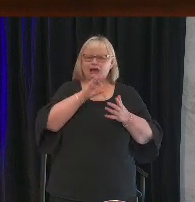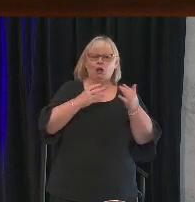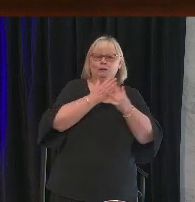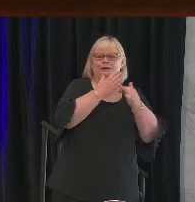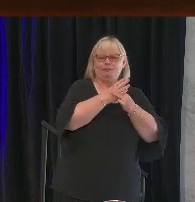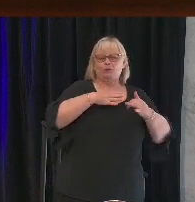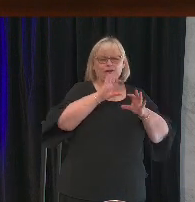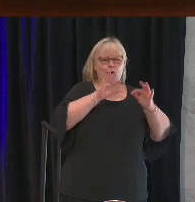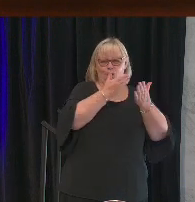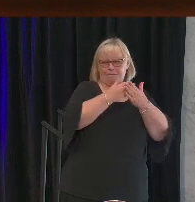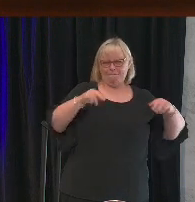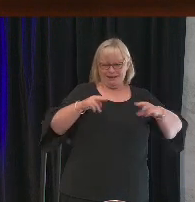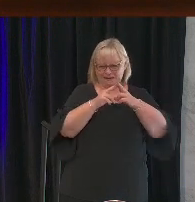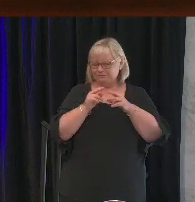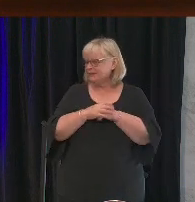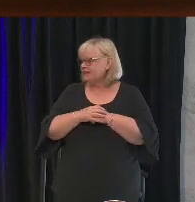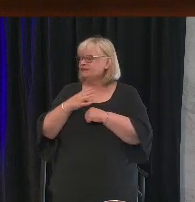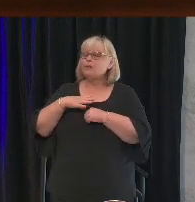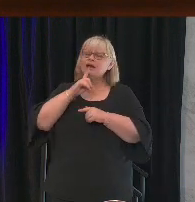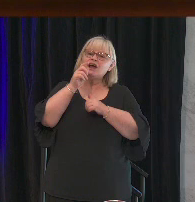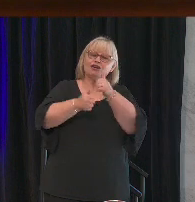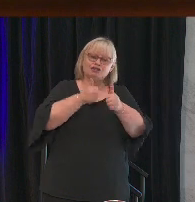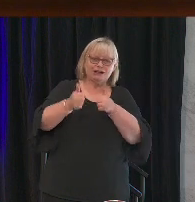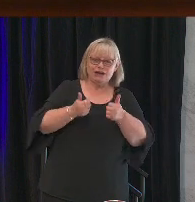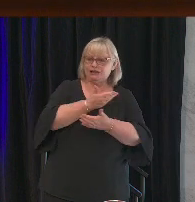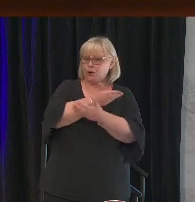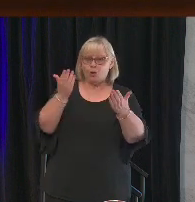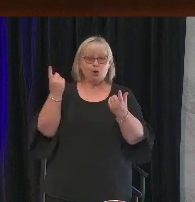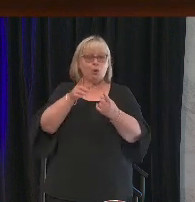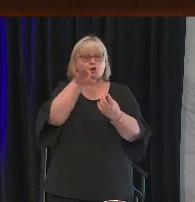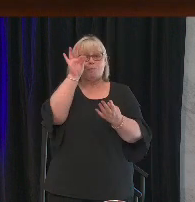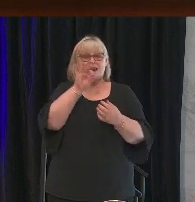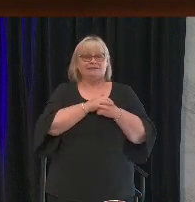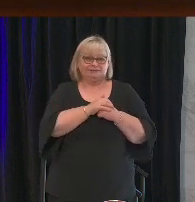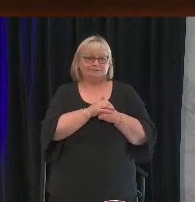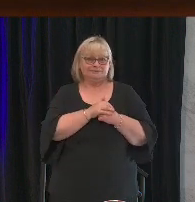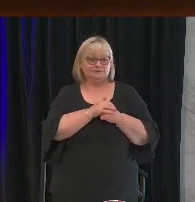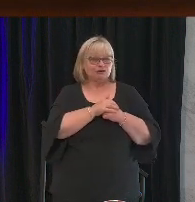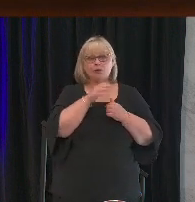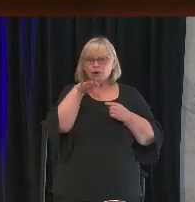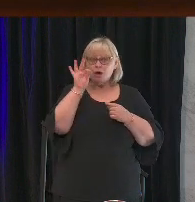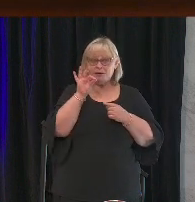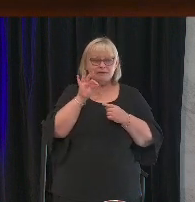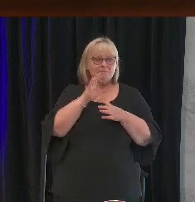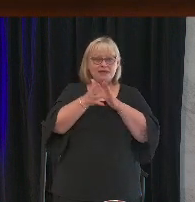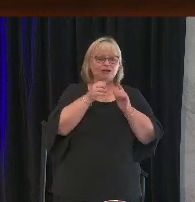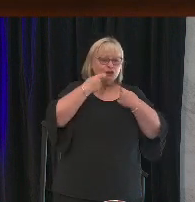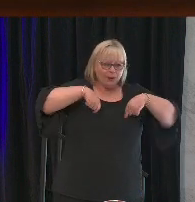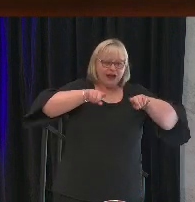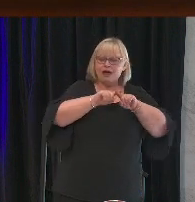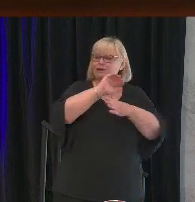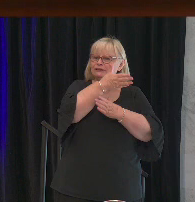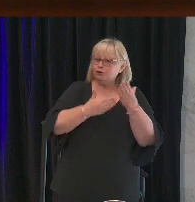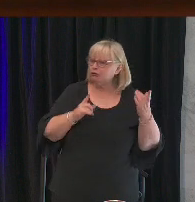distraction. Let me start by congratulating everyone who's nominated. You're our nation's storytellers, our poets,